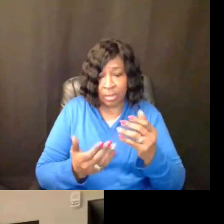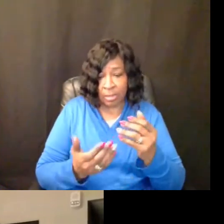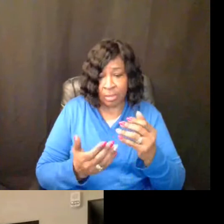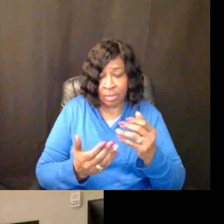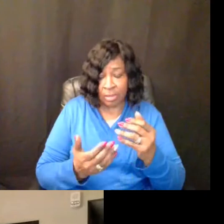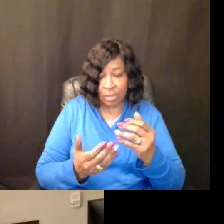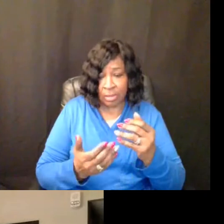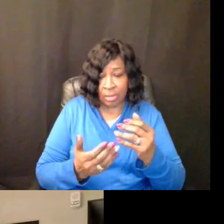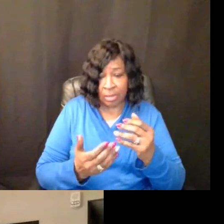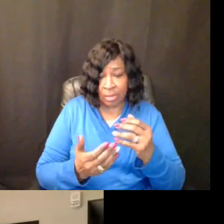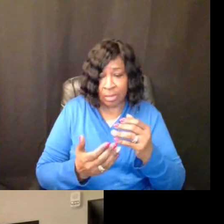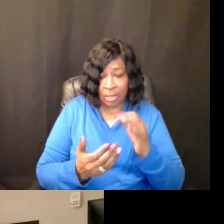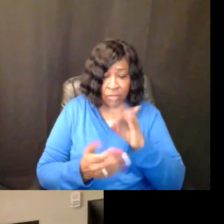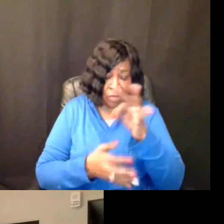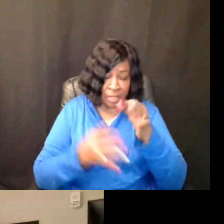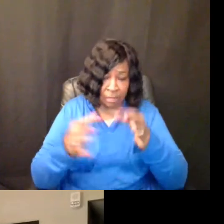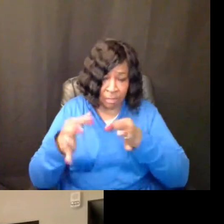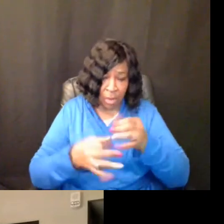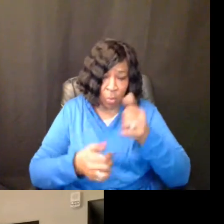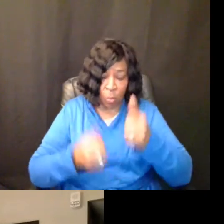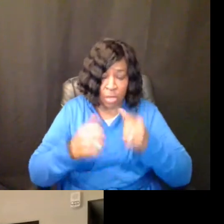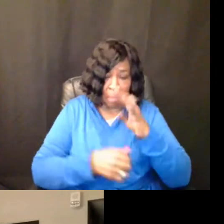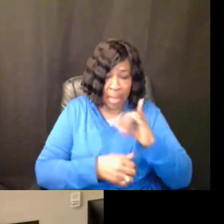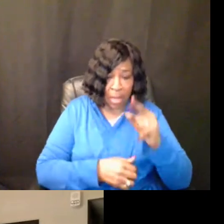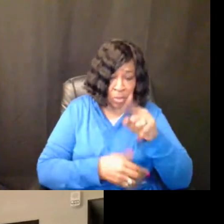I could talk a little more about it.